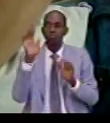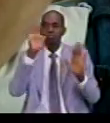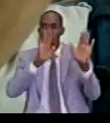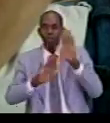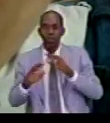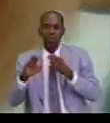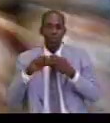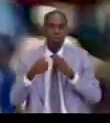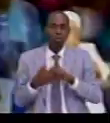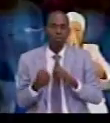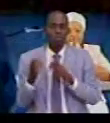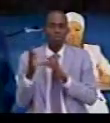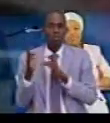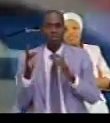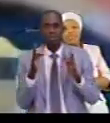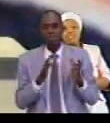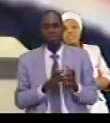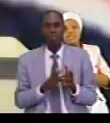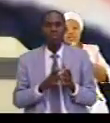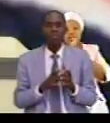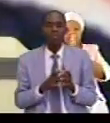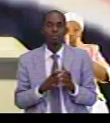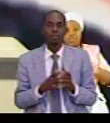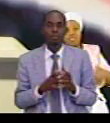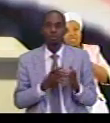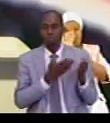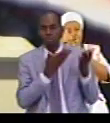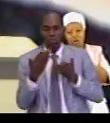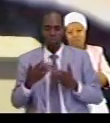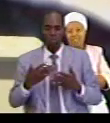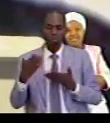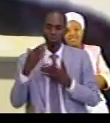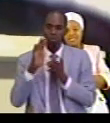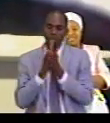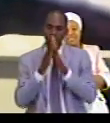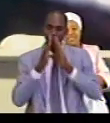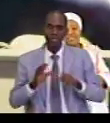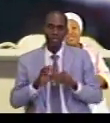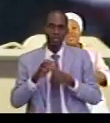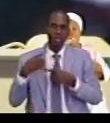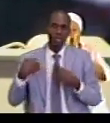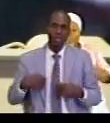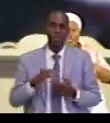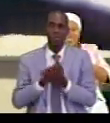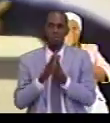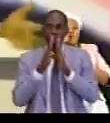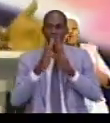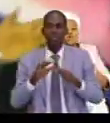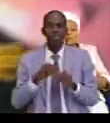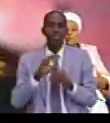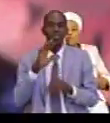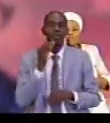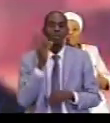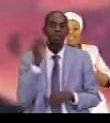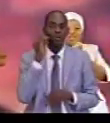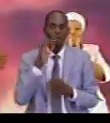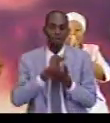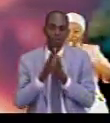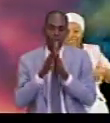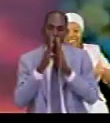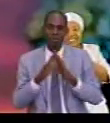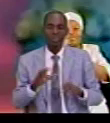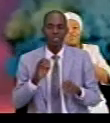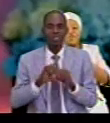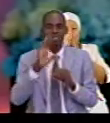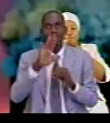Jesus brings peace in your heart, peace in your home, peace in your